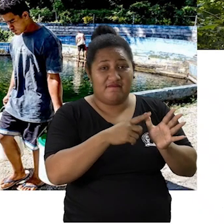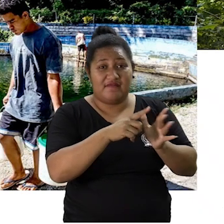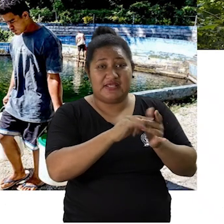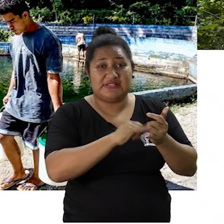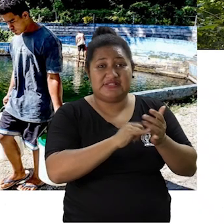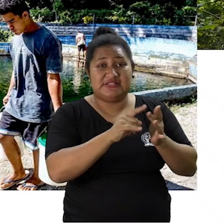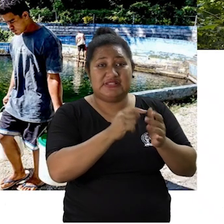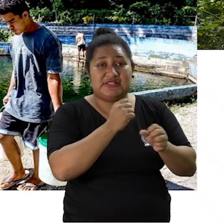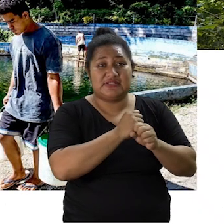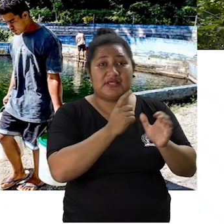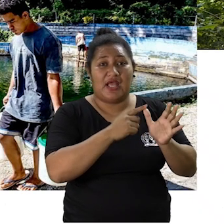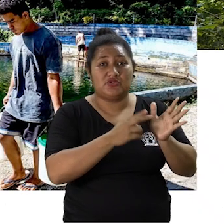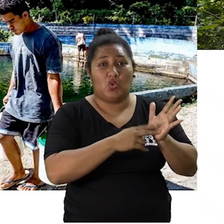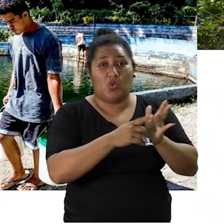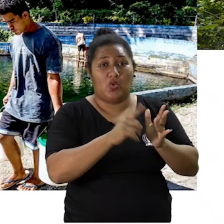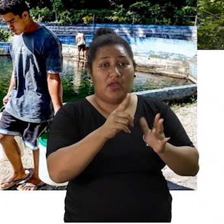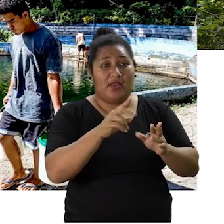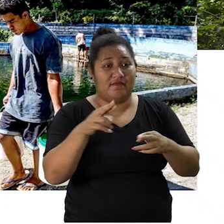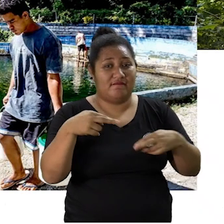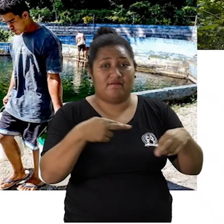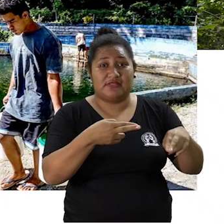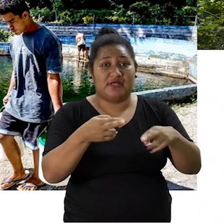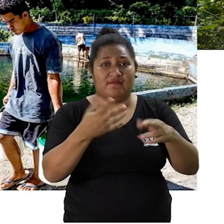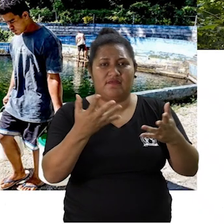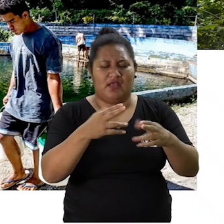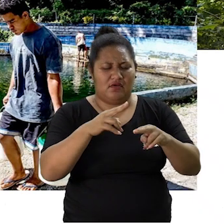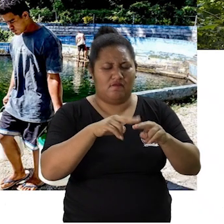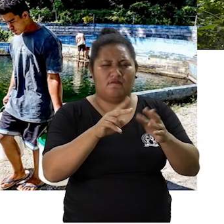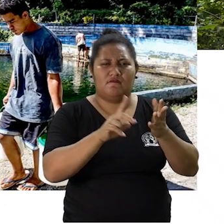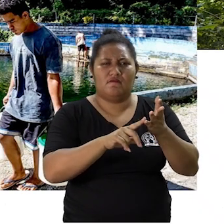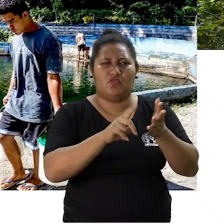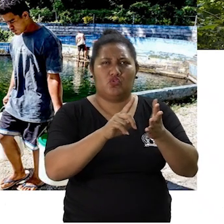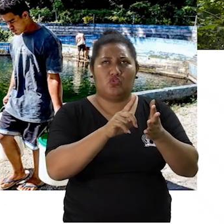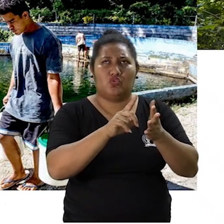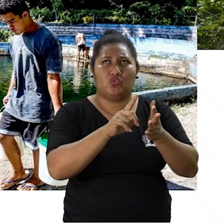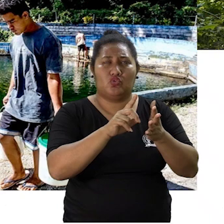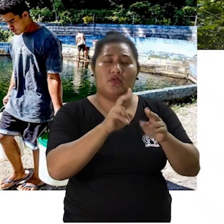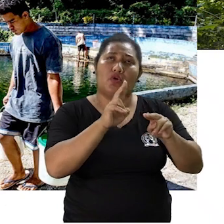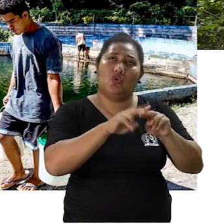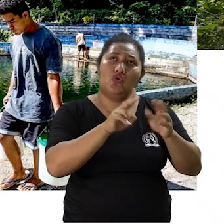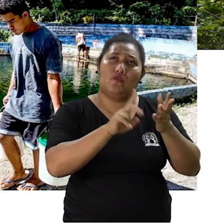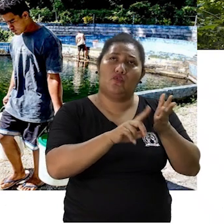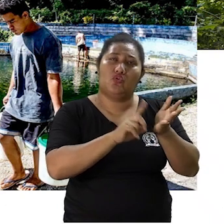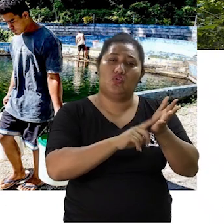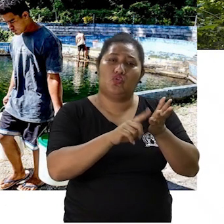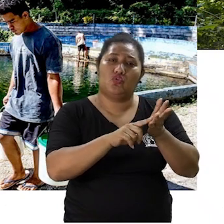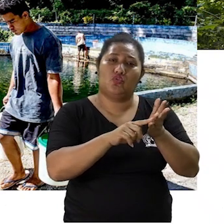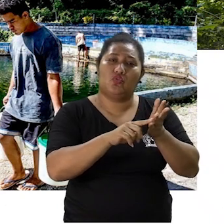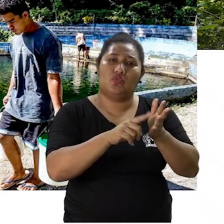le waitafe le fulua sou. Lo whaonga ne mo ai ia le paua.